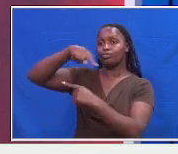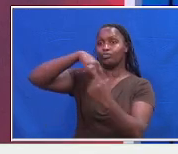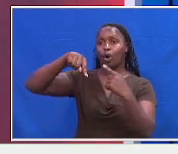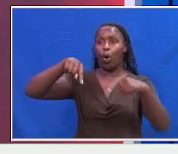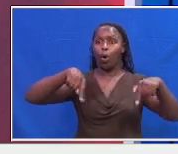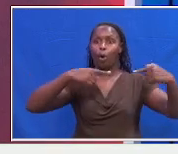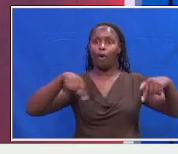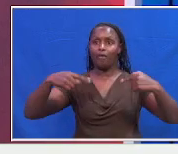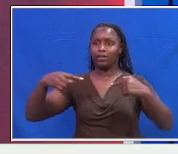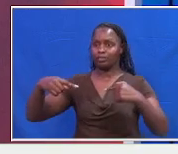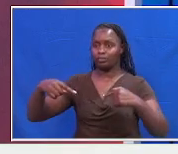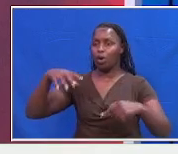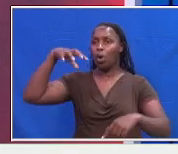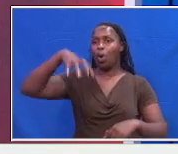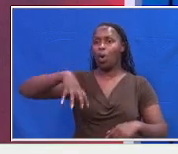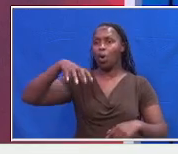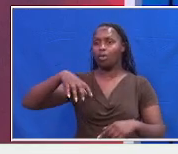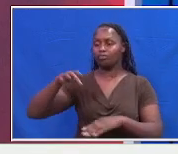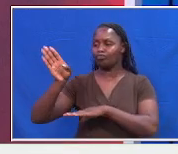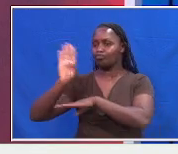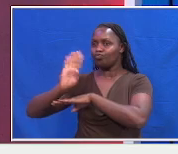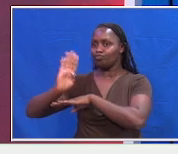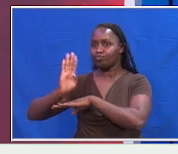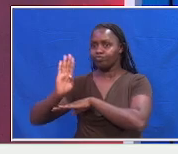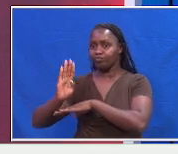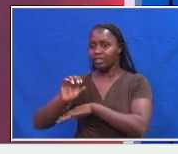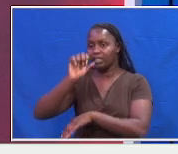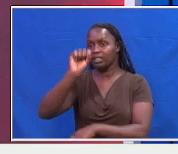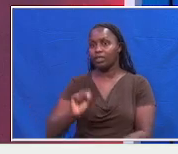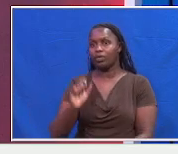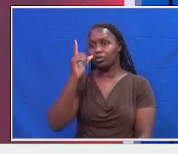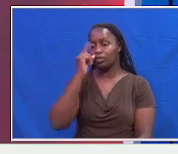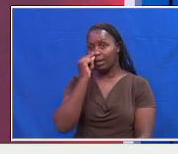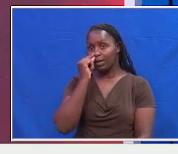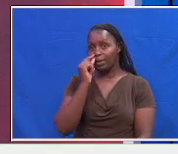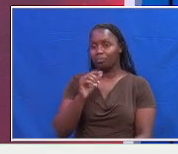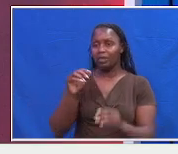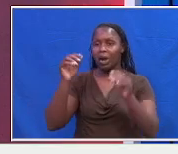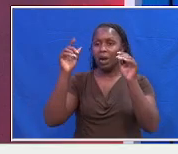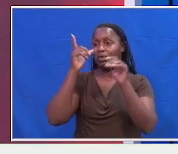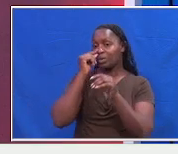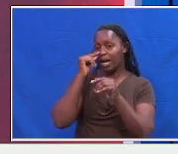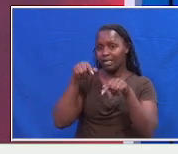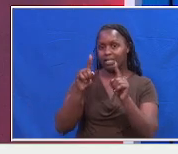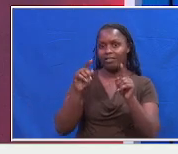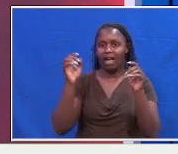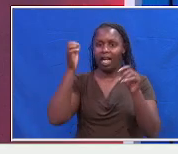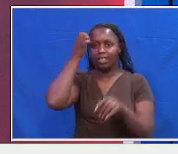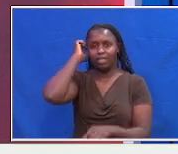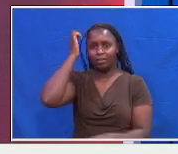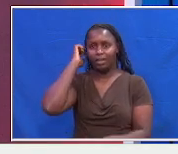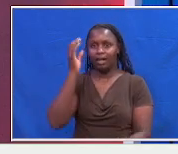from Congo to Burundi to South Sudan, to Sudan itself, to Ethiopia, to Somalia.